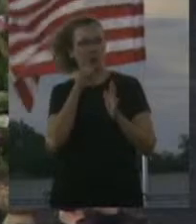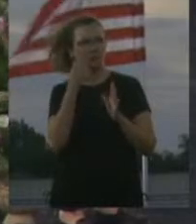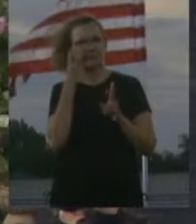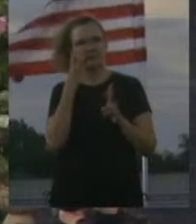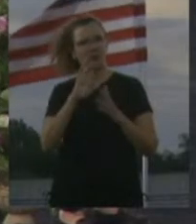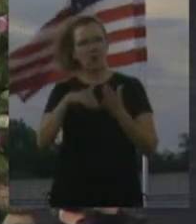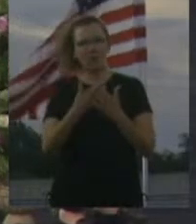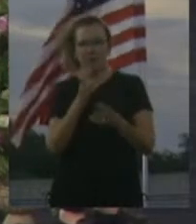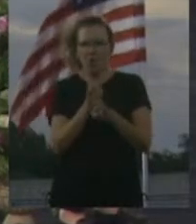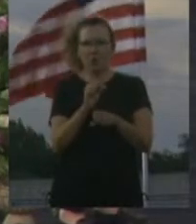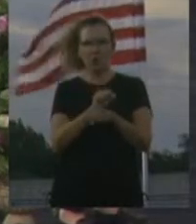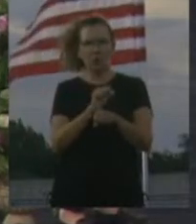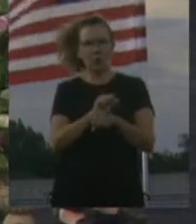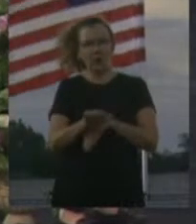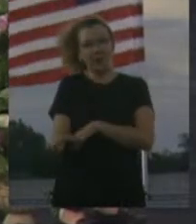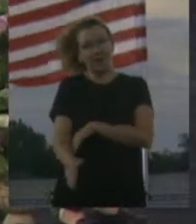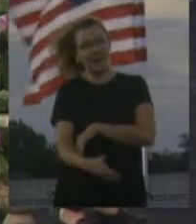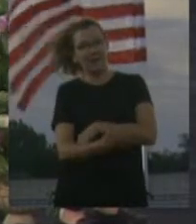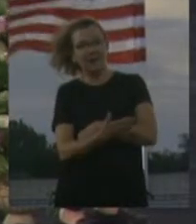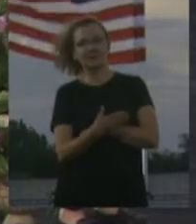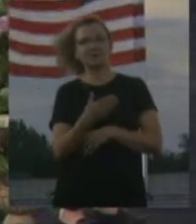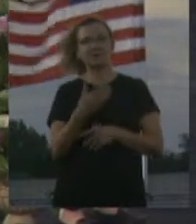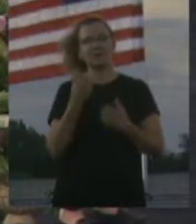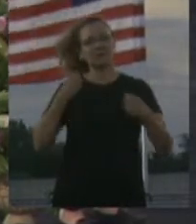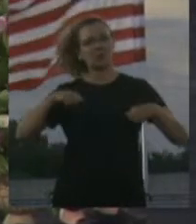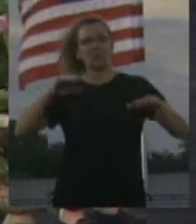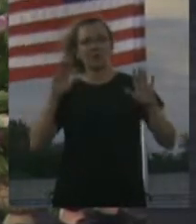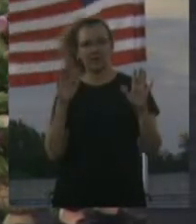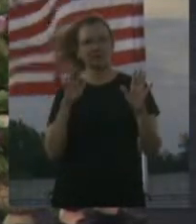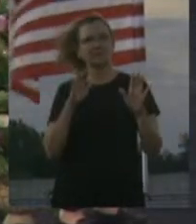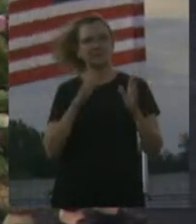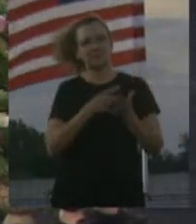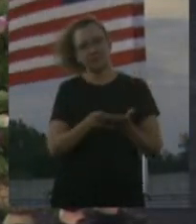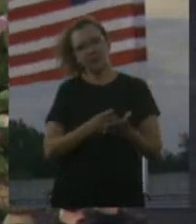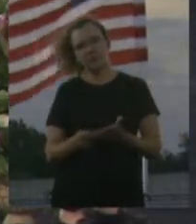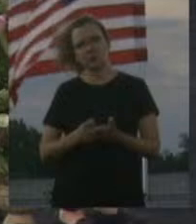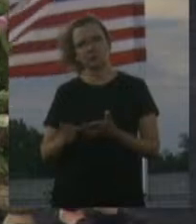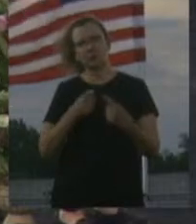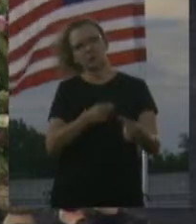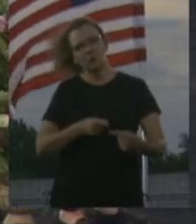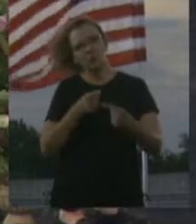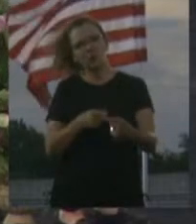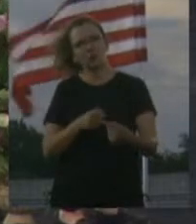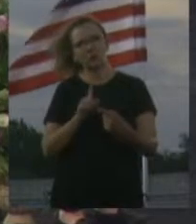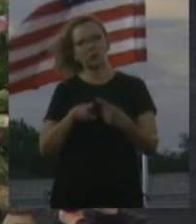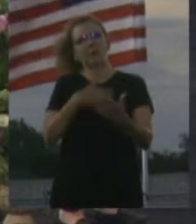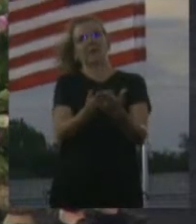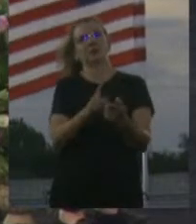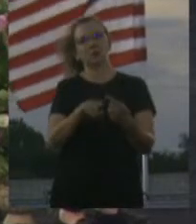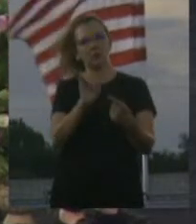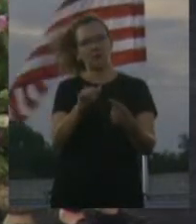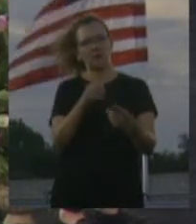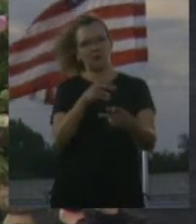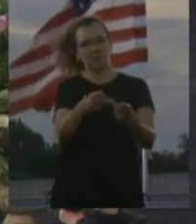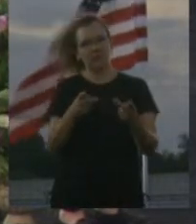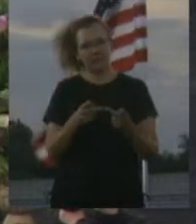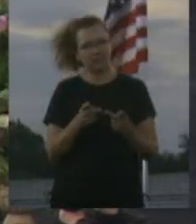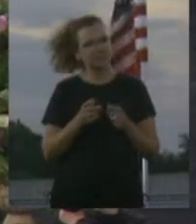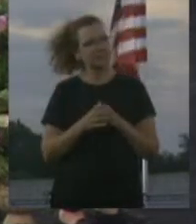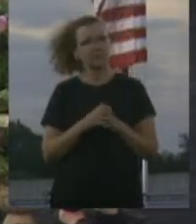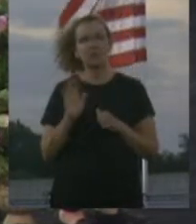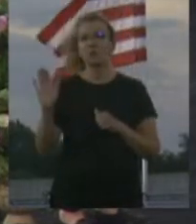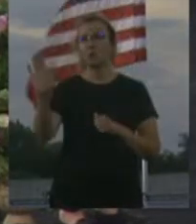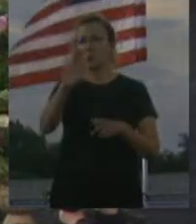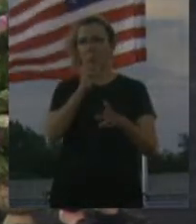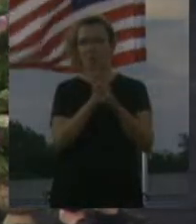discipline, late nights, sacrifices, failures, and struggles it took to reach the goal. Your hard